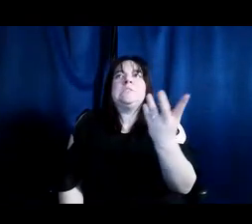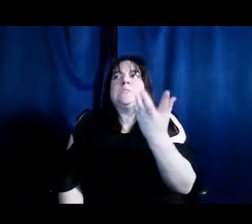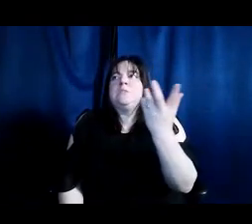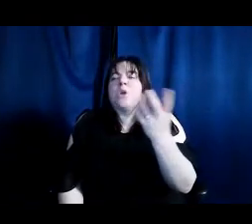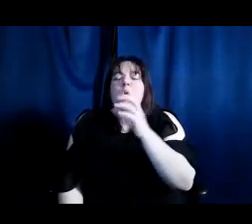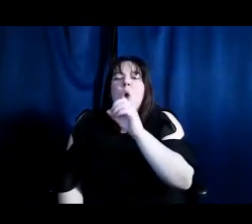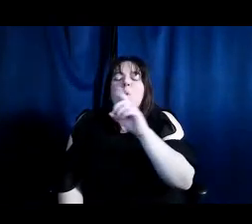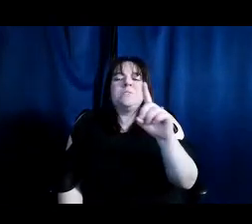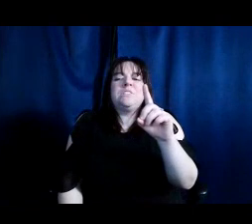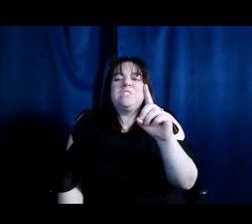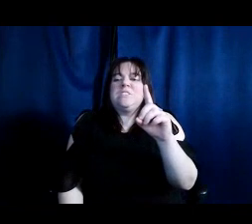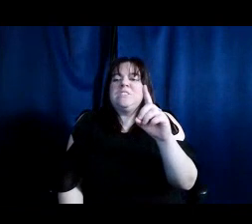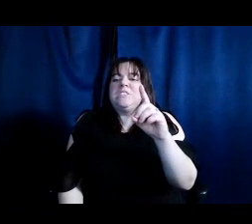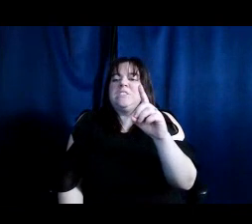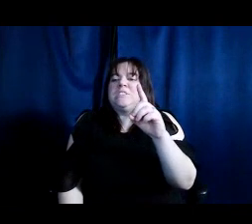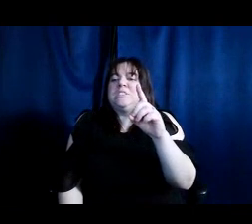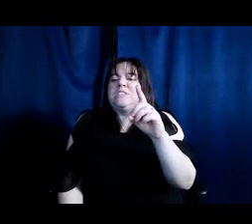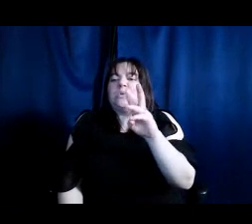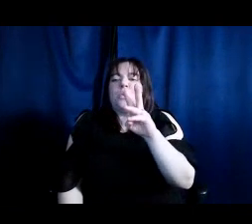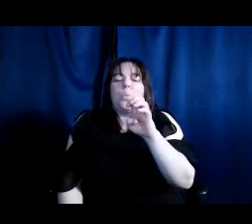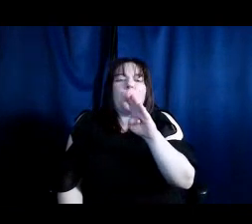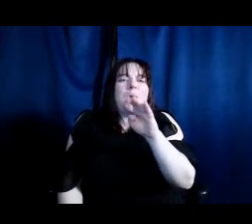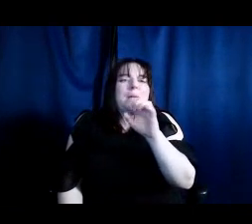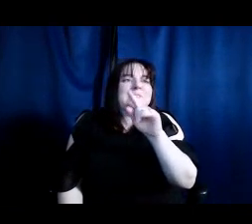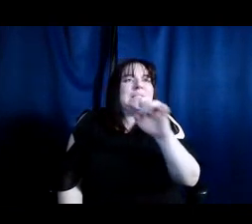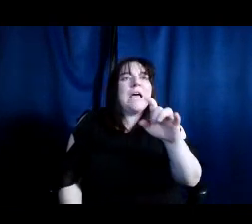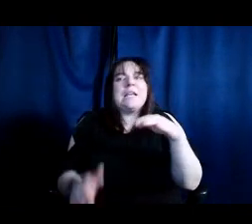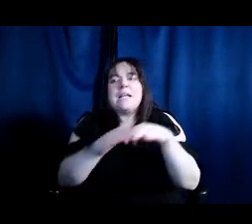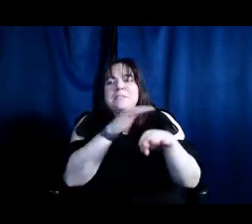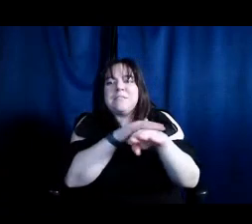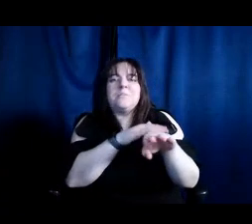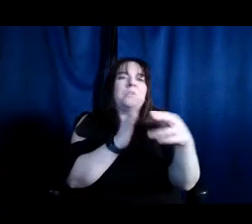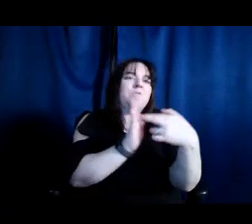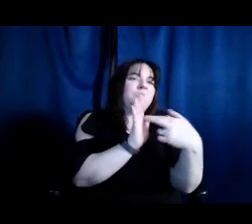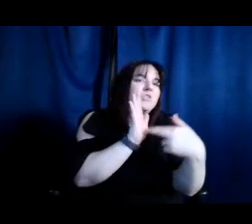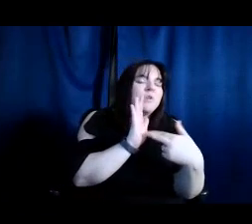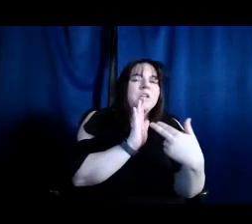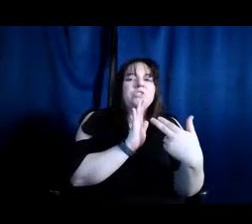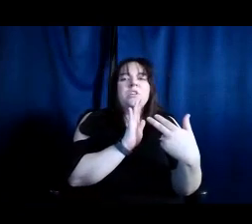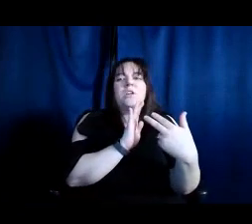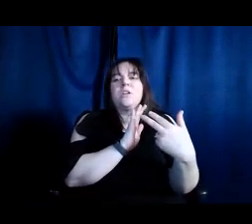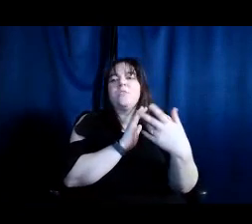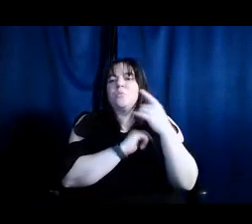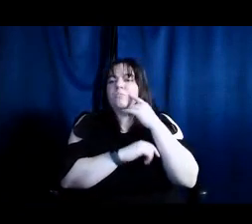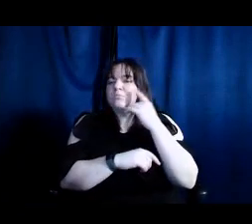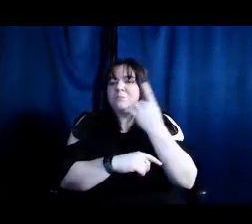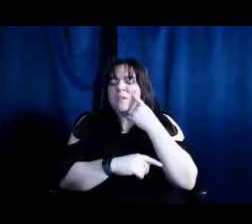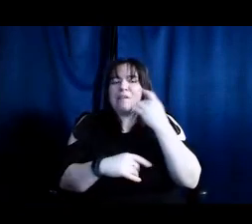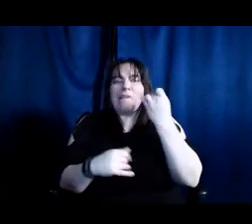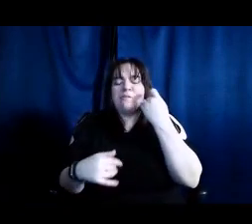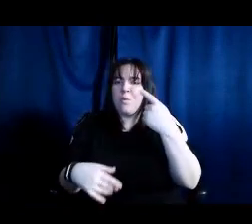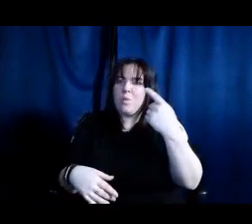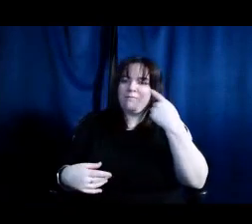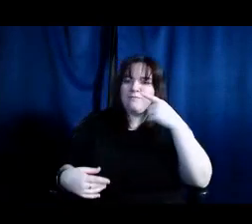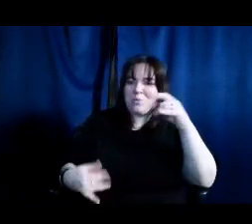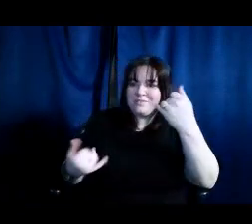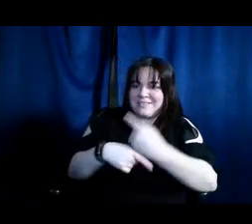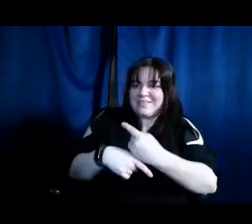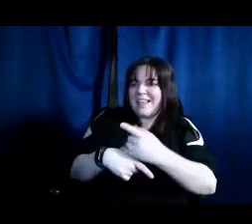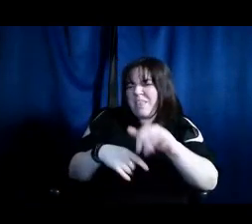website accessibility webinar registration or something like that. Like if you're using today, something that